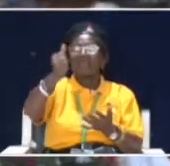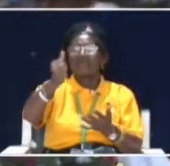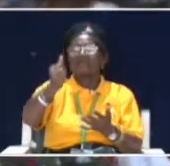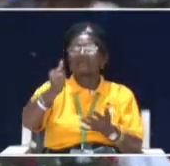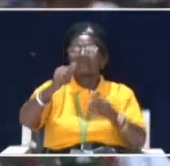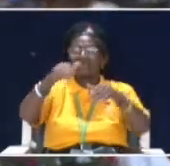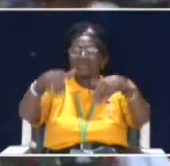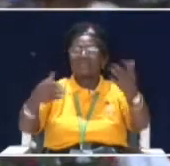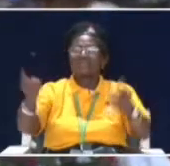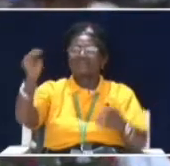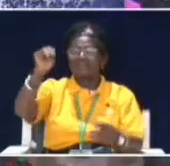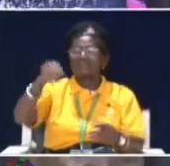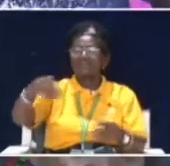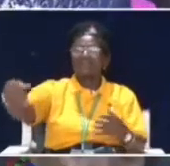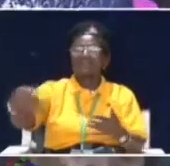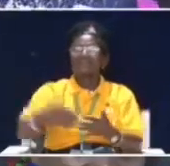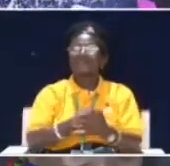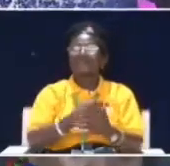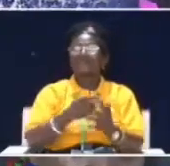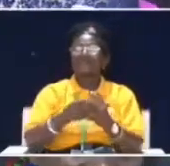Give them a brand new beginning